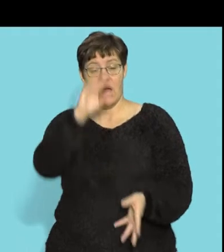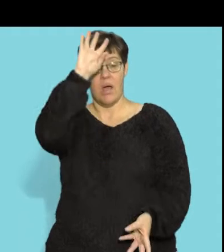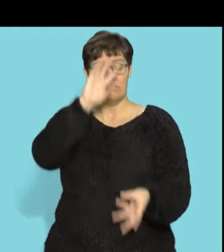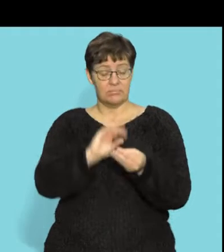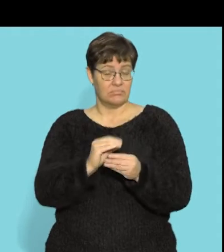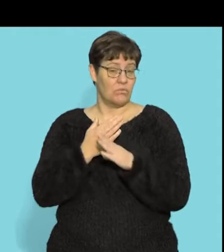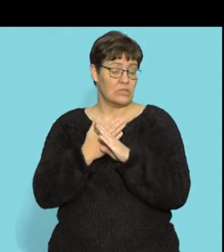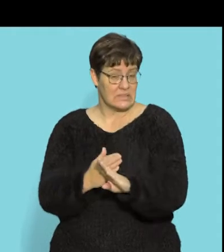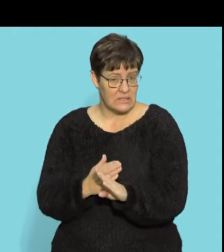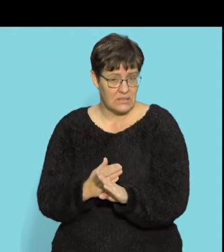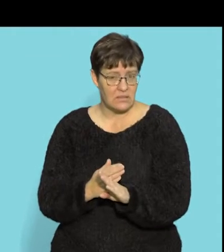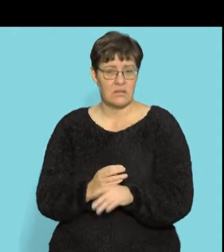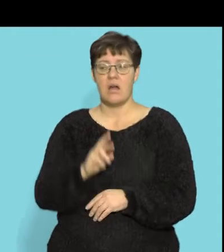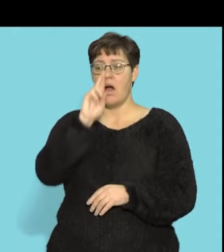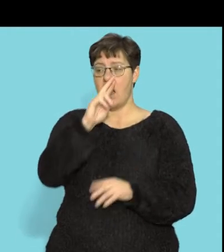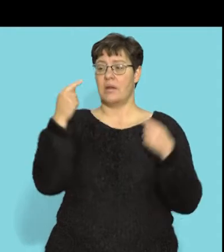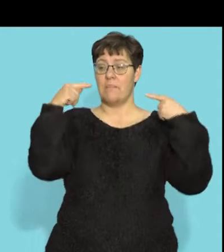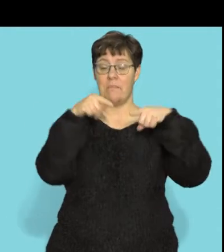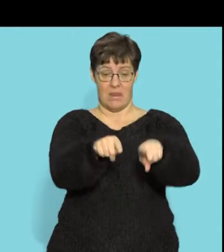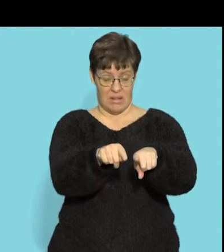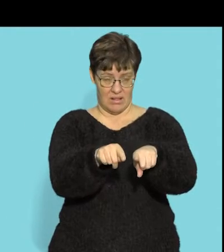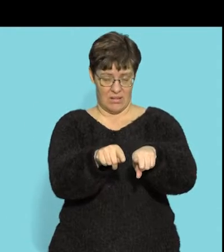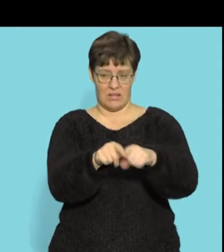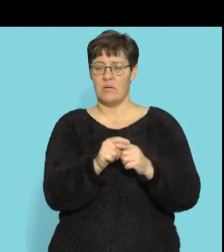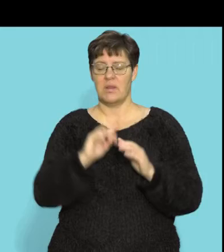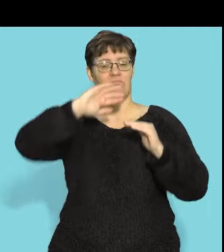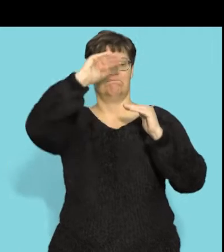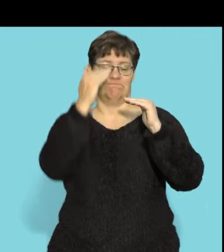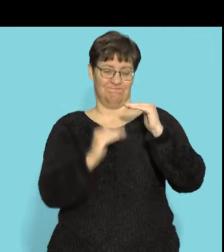but the total resistance, which is R parallel, there was